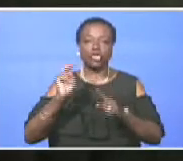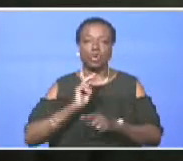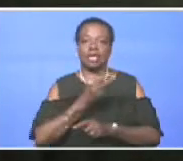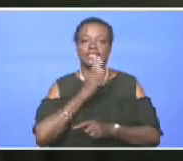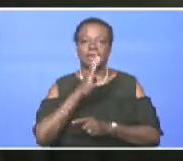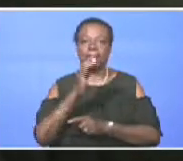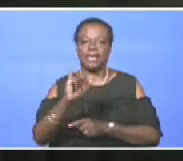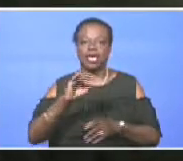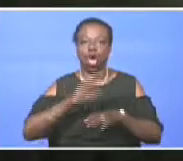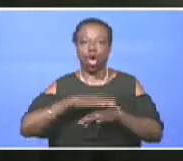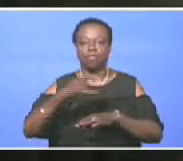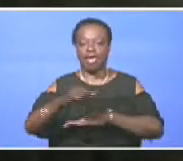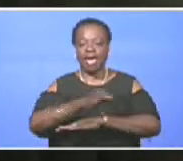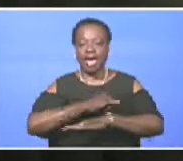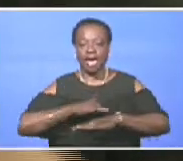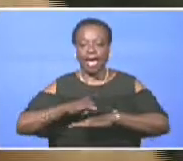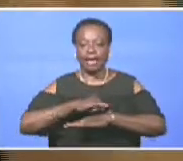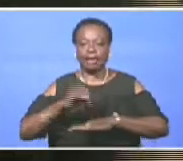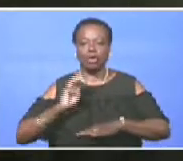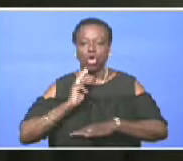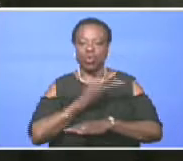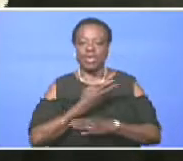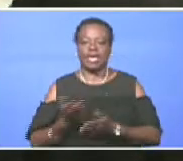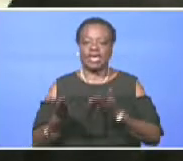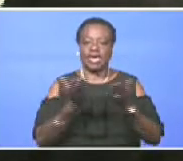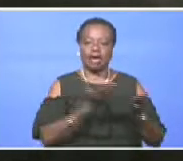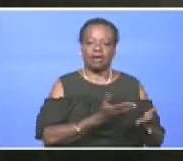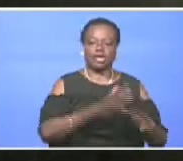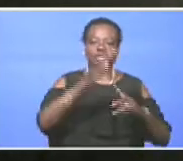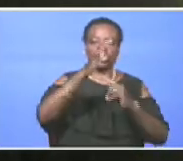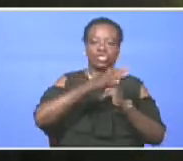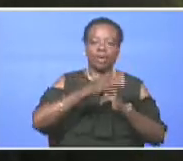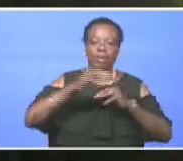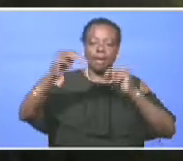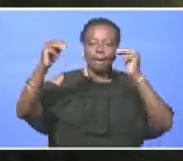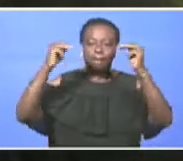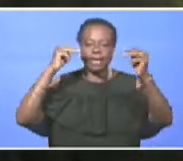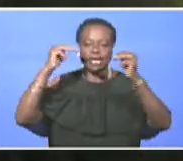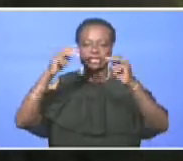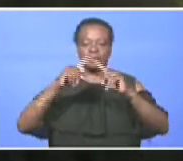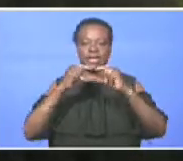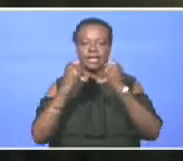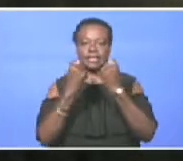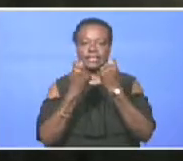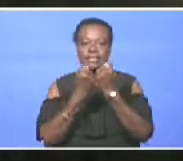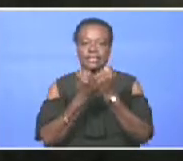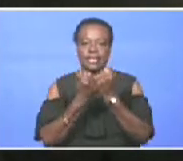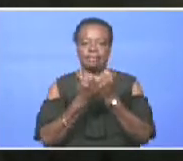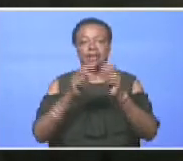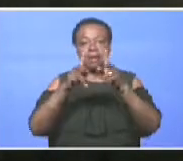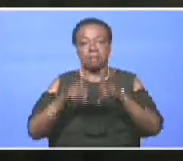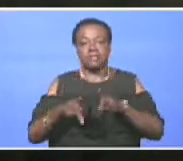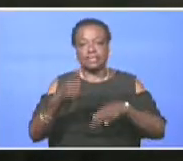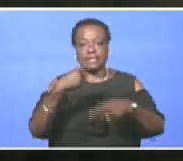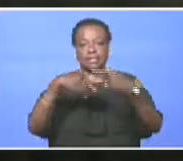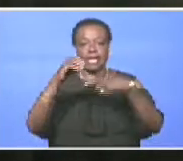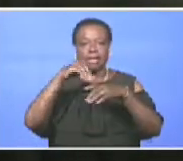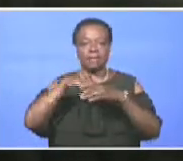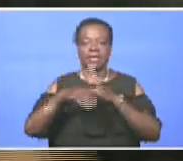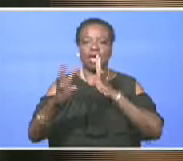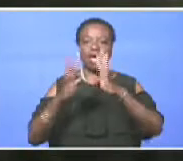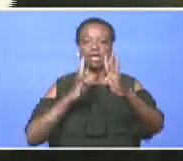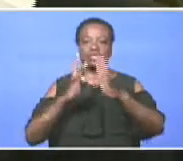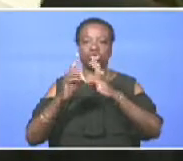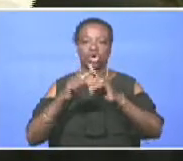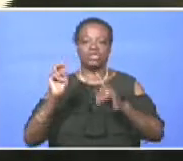on the island. We carried our top management team. And so persons were able to come in and speak to us